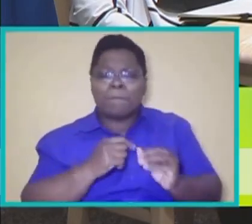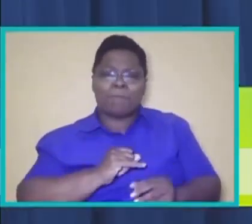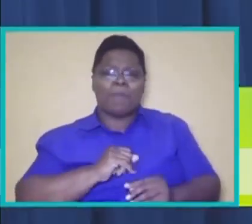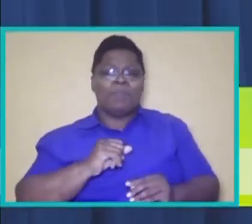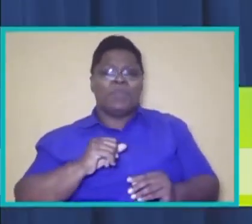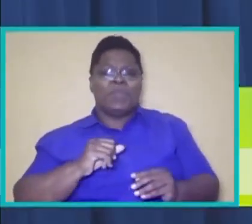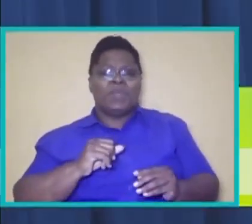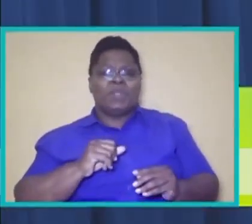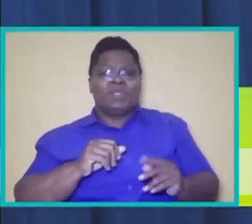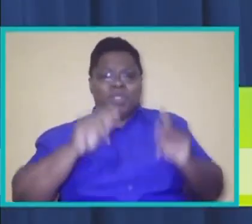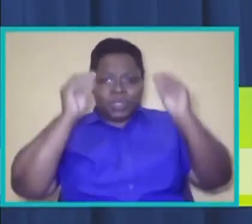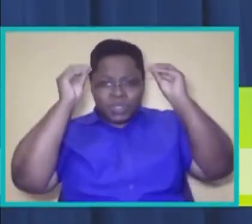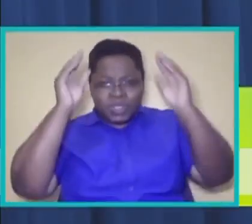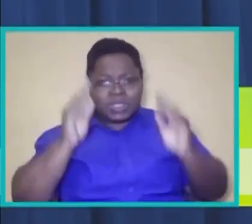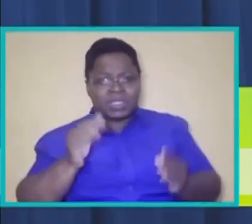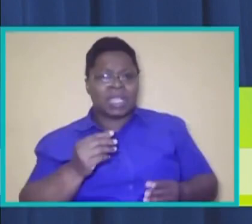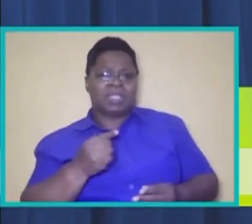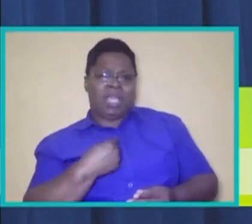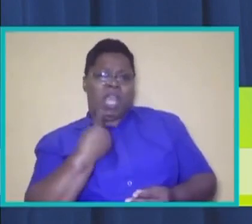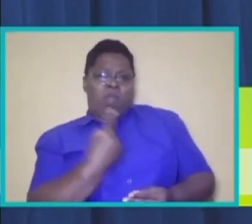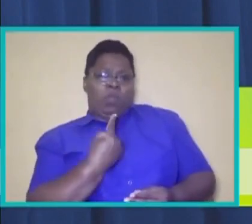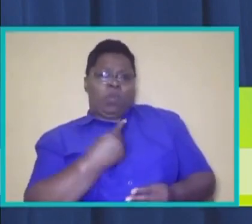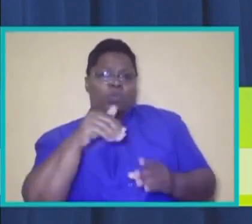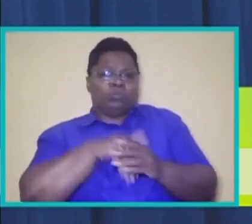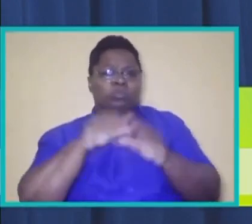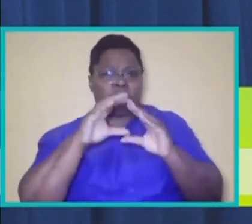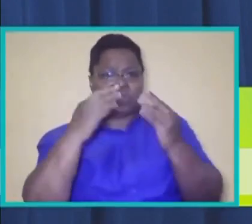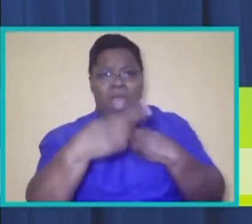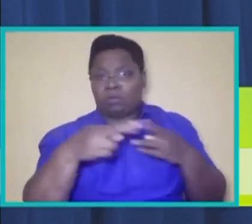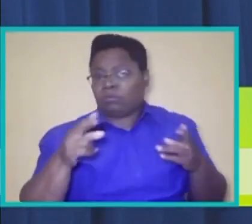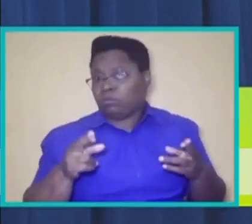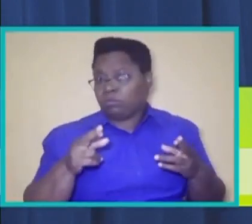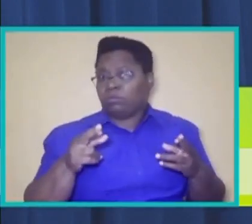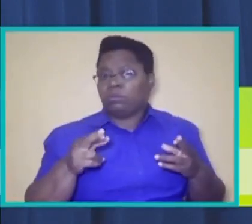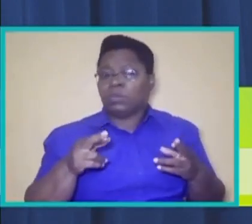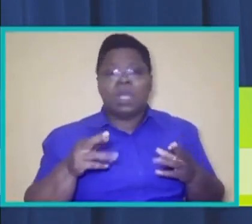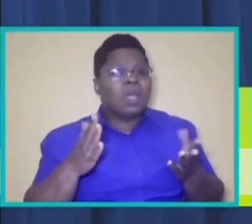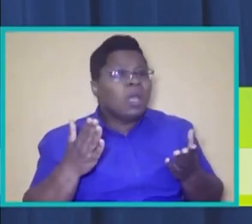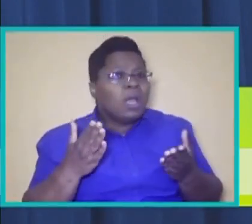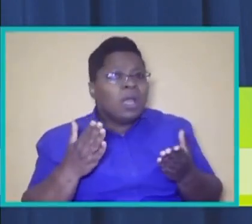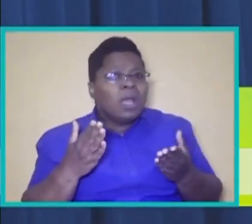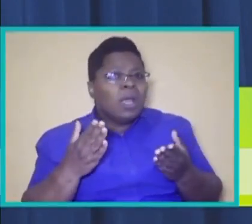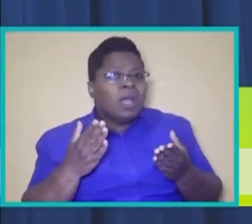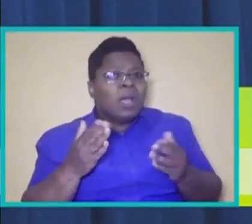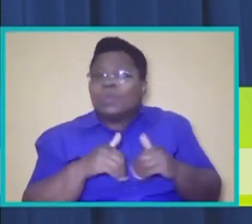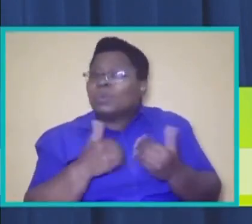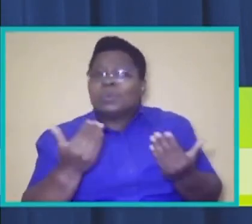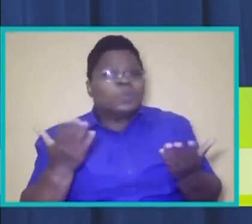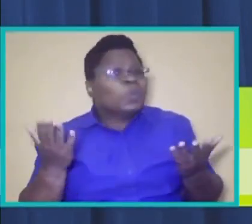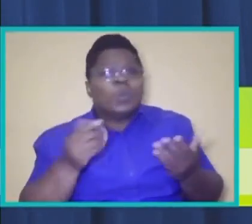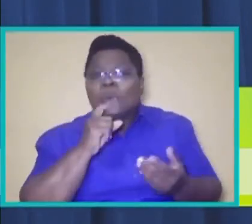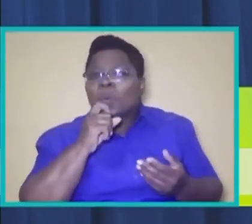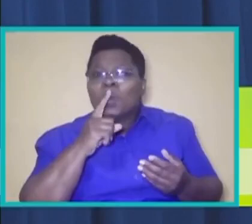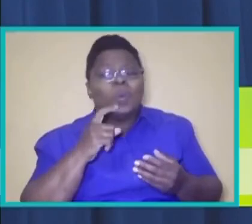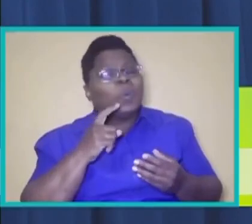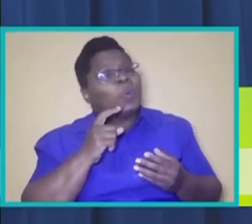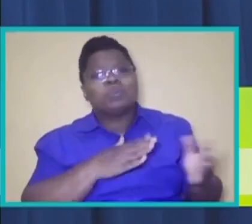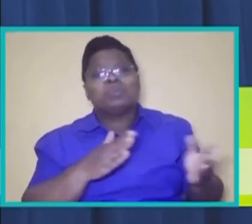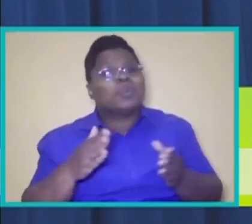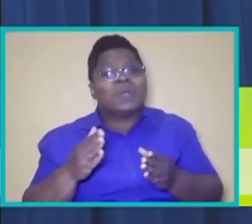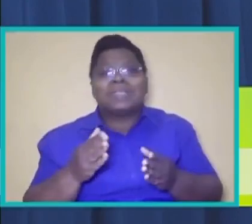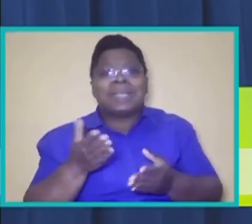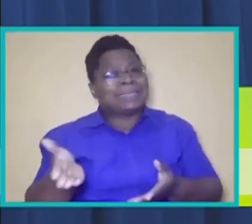to do that? We have to, let me just step back a little